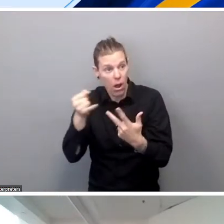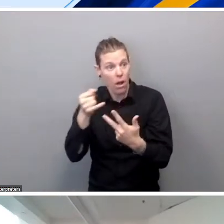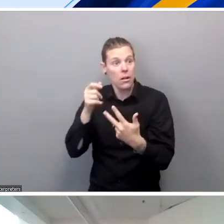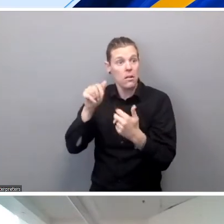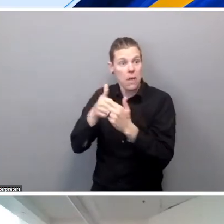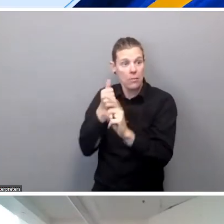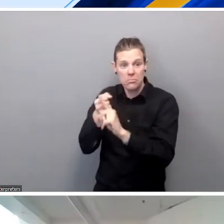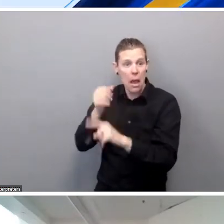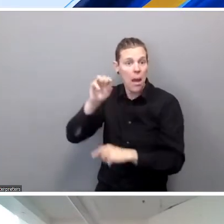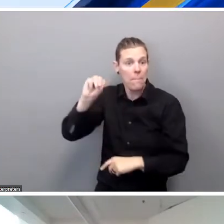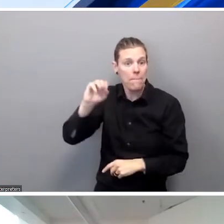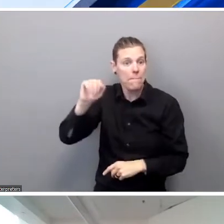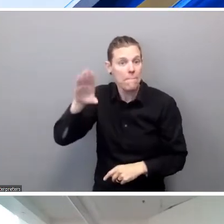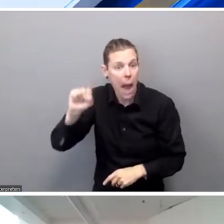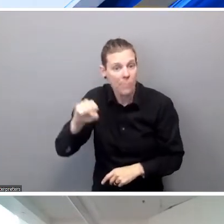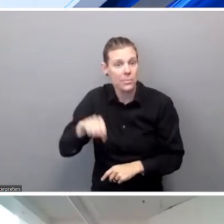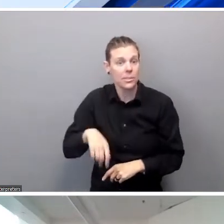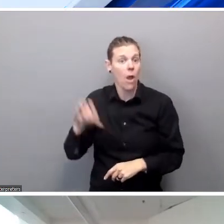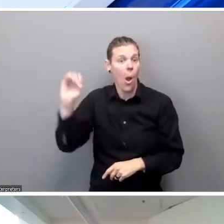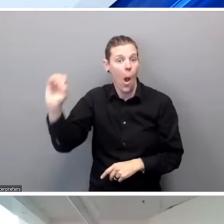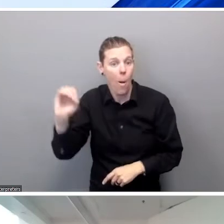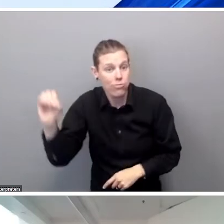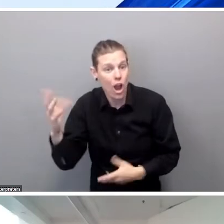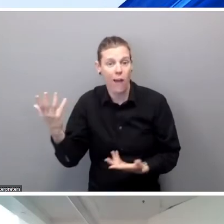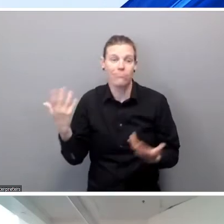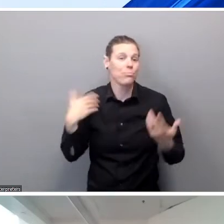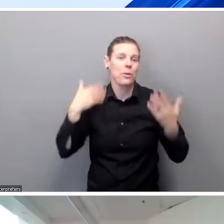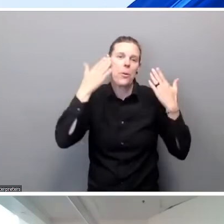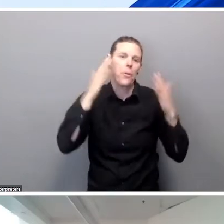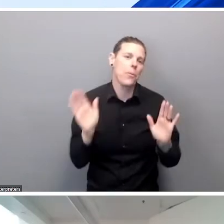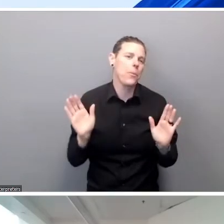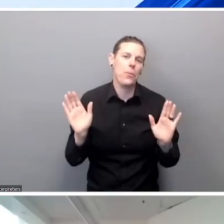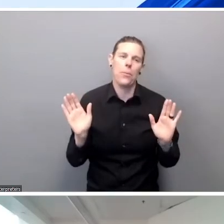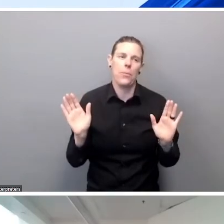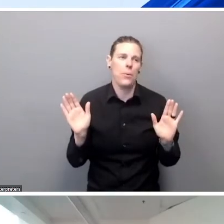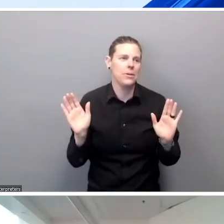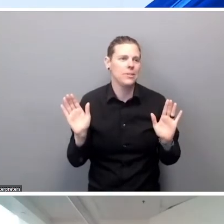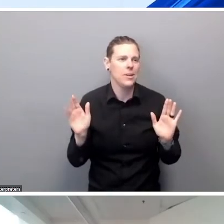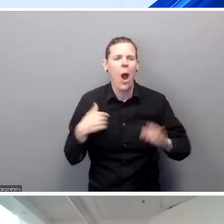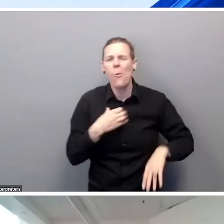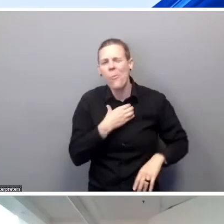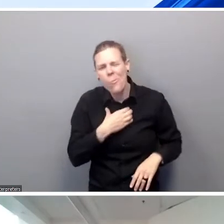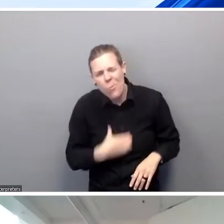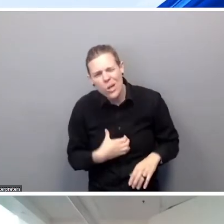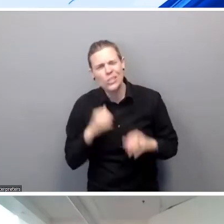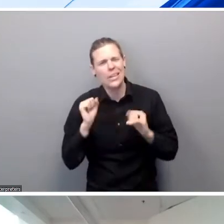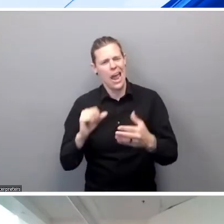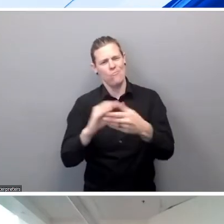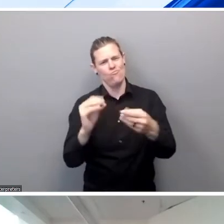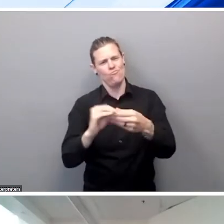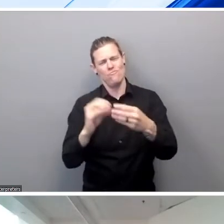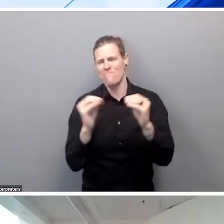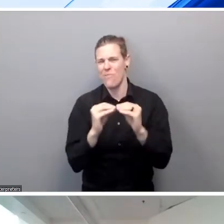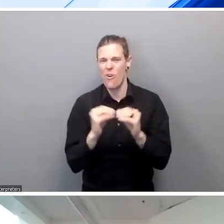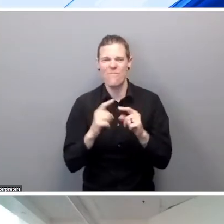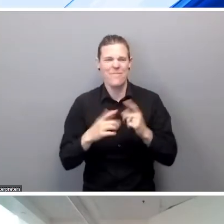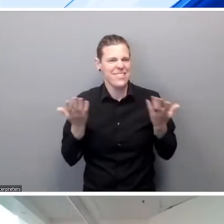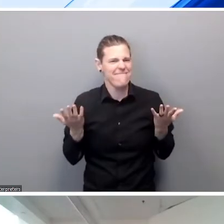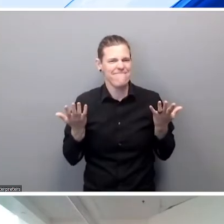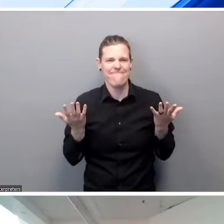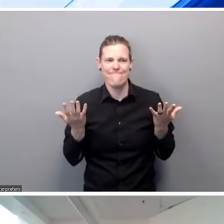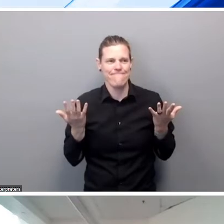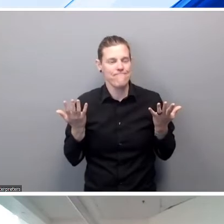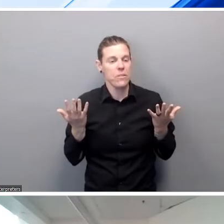you'll have to stay tuned. Unfortunately, I wish I had more answers today, but it's just emerged and it's evolving